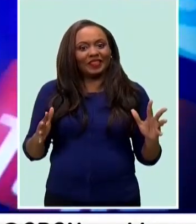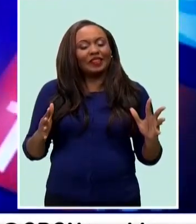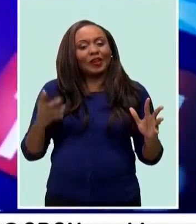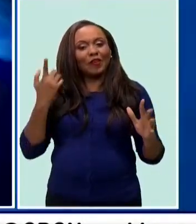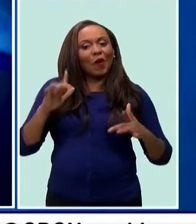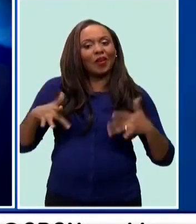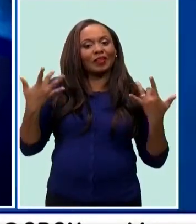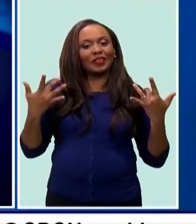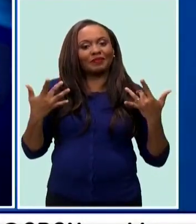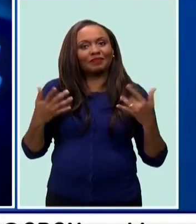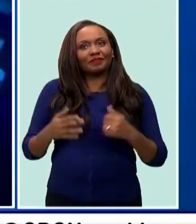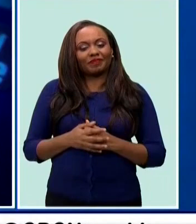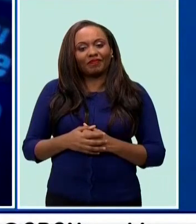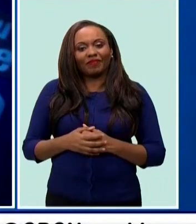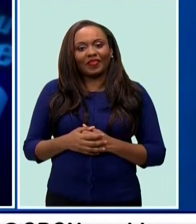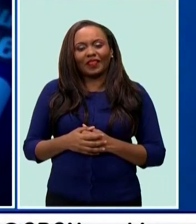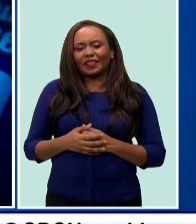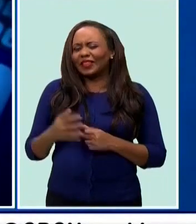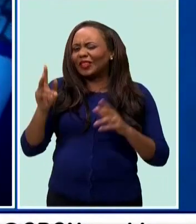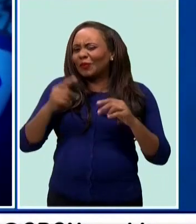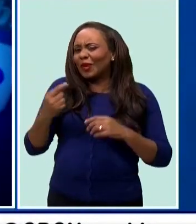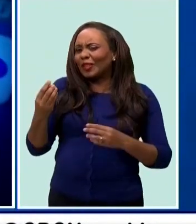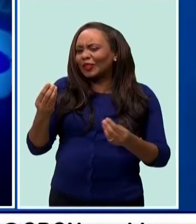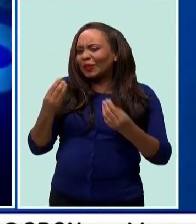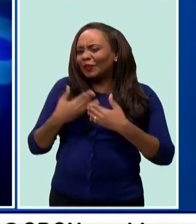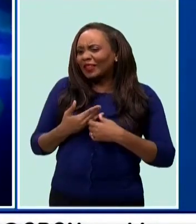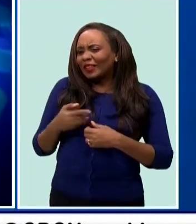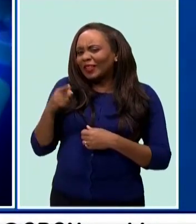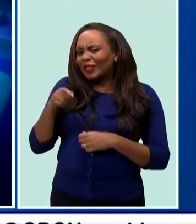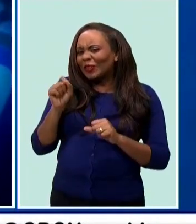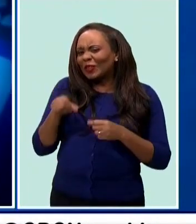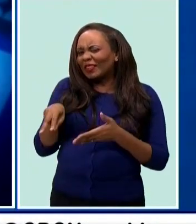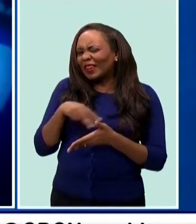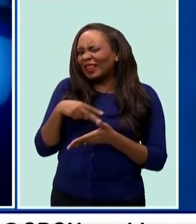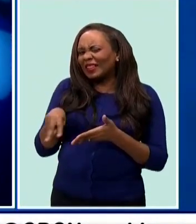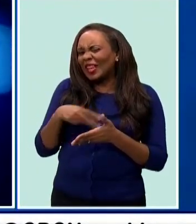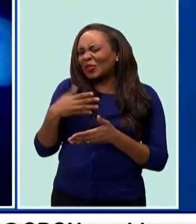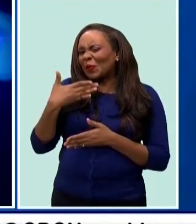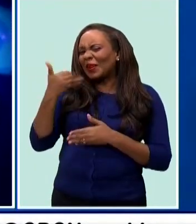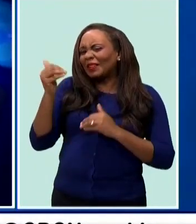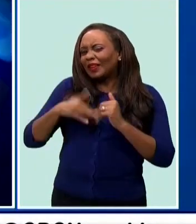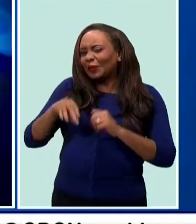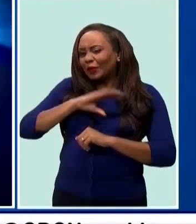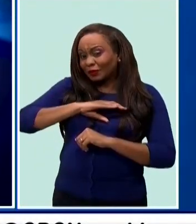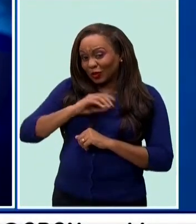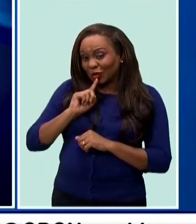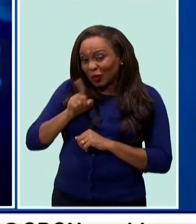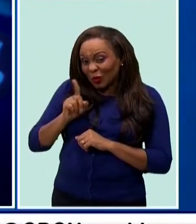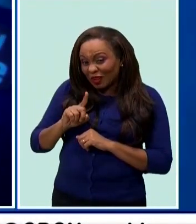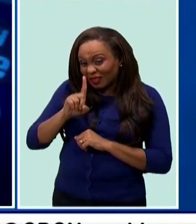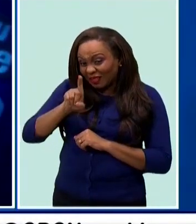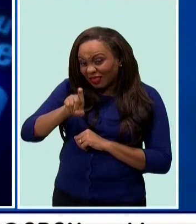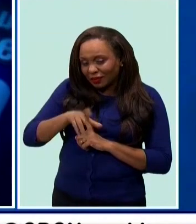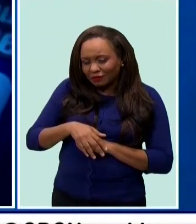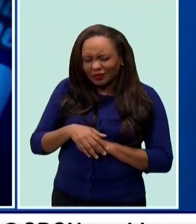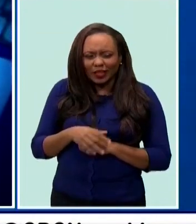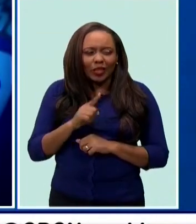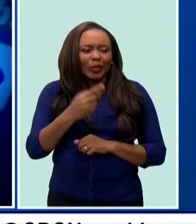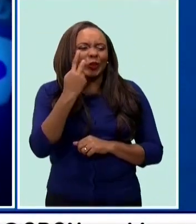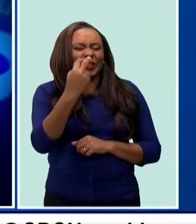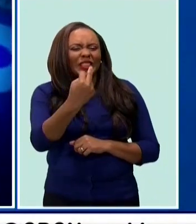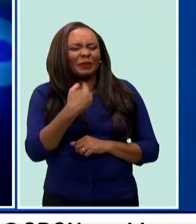What's Trending. Lisa, a birdie told me that you can put that policeman to shame. What say you? Lisa, you've seen me dance already.